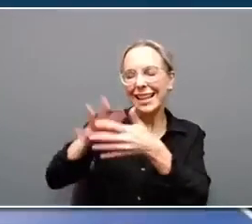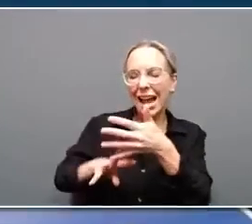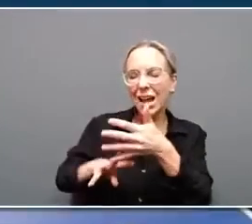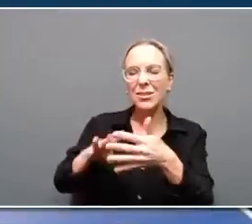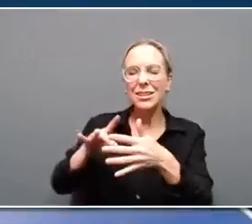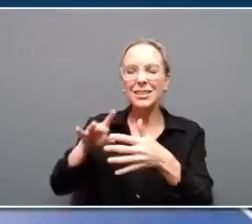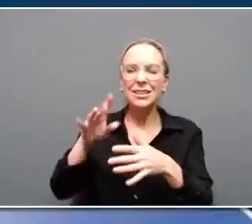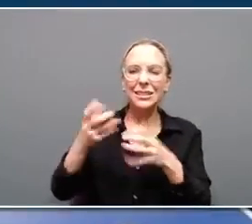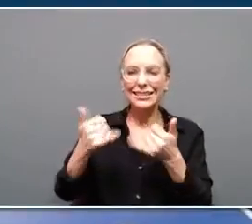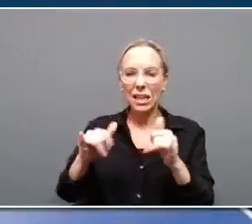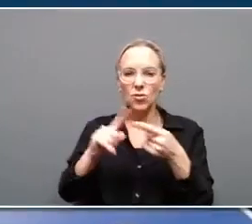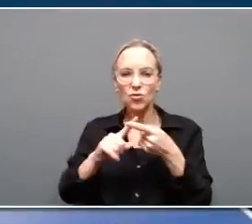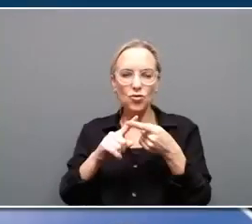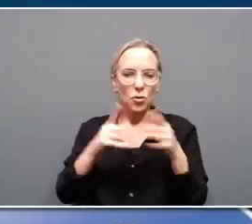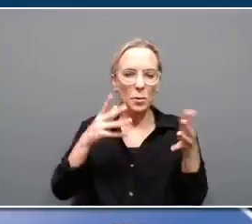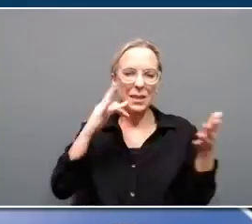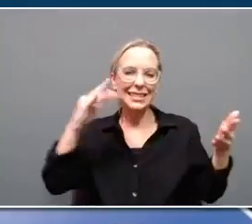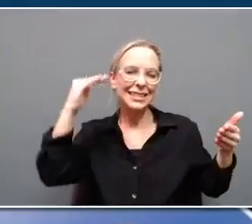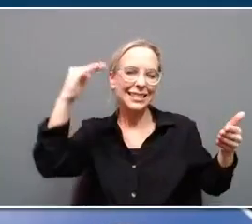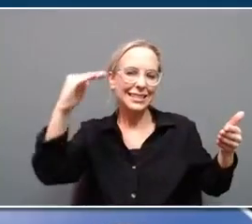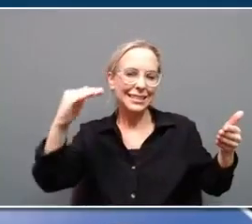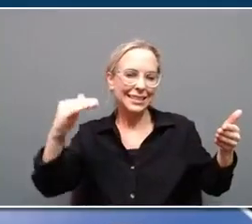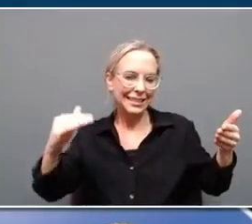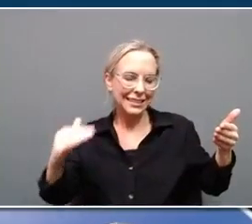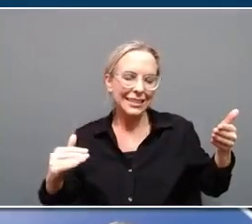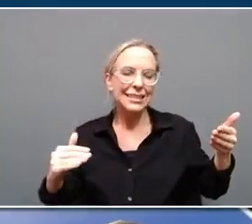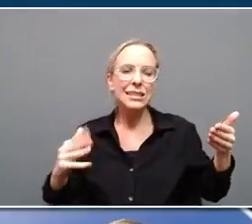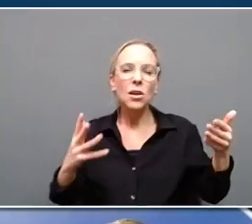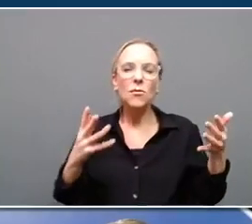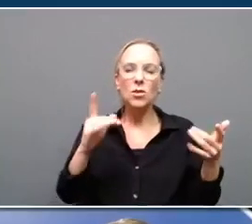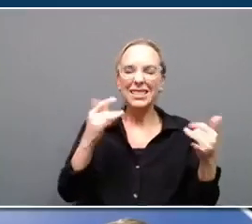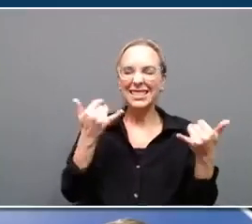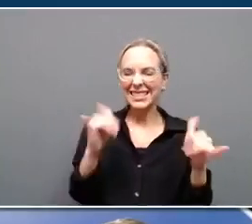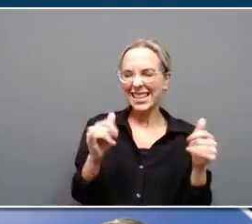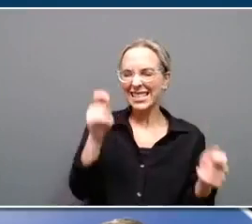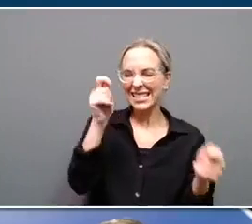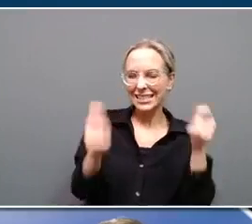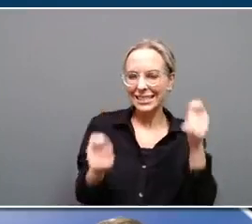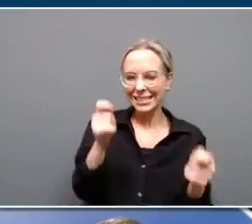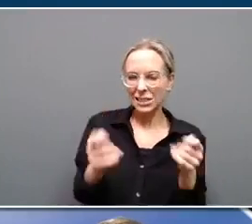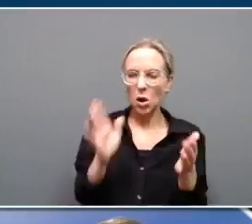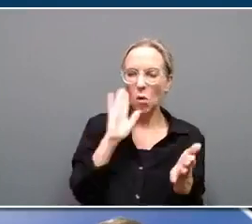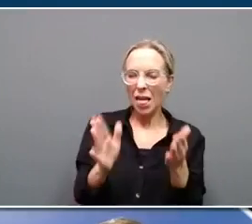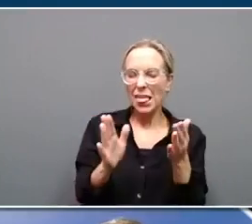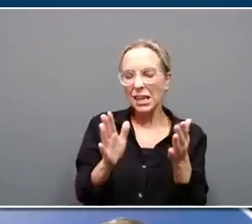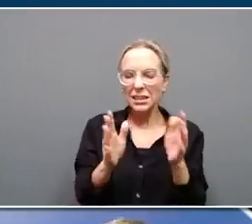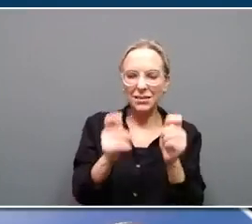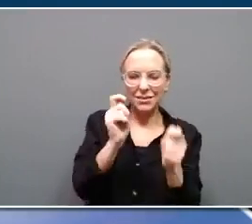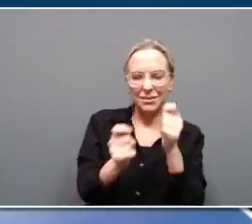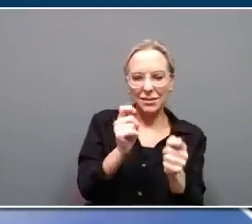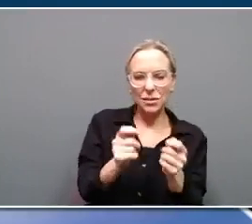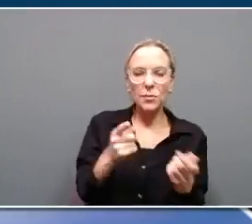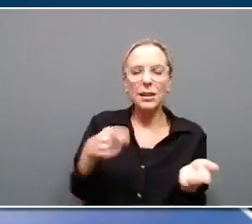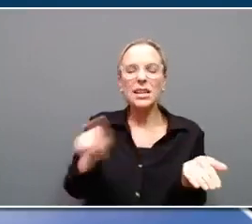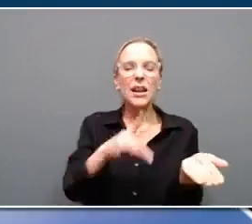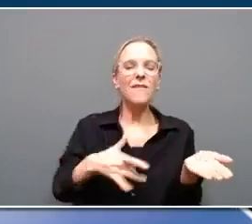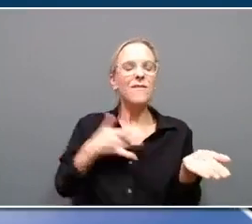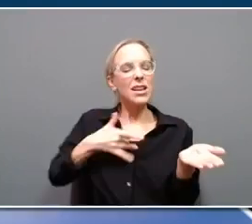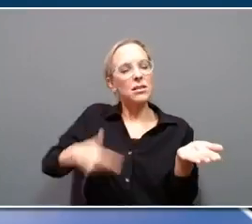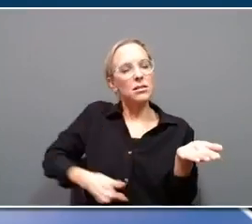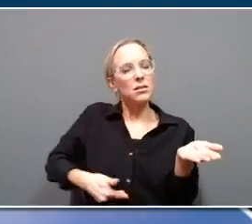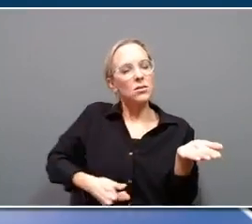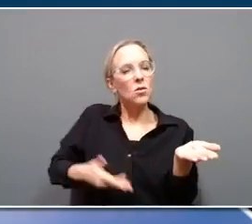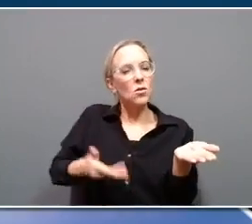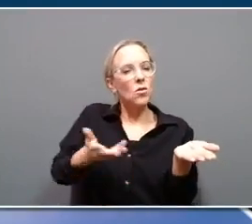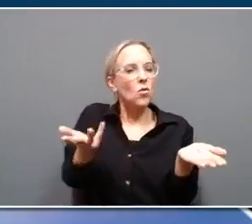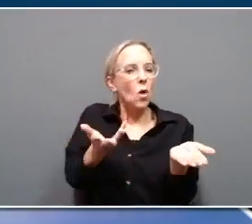the traditional events, but time and other details are subject to change, but ought to give people a good idea of